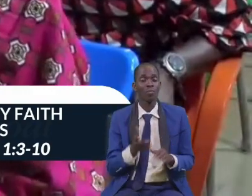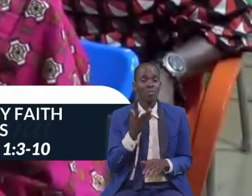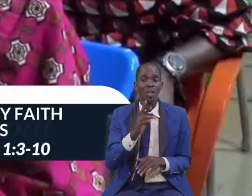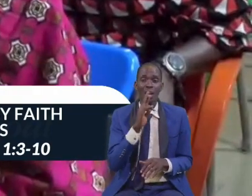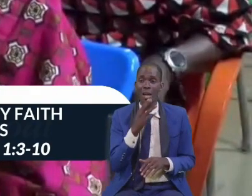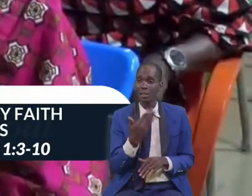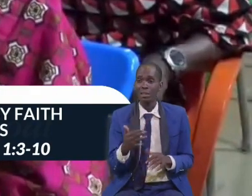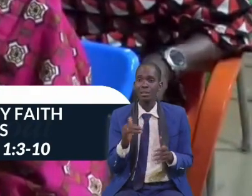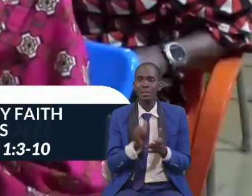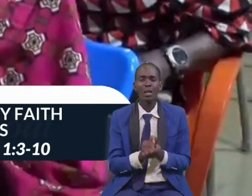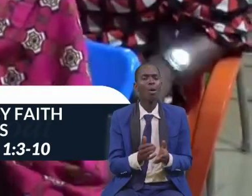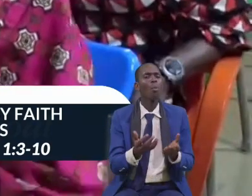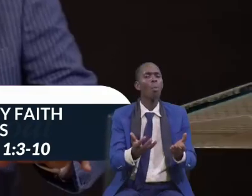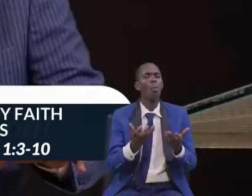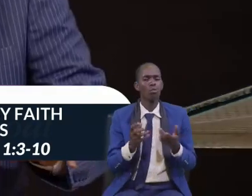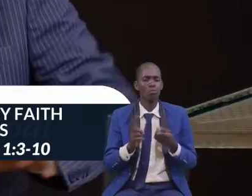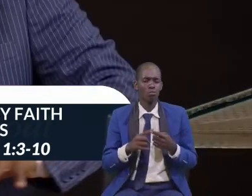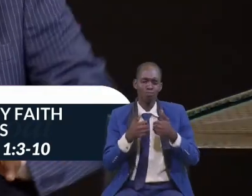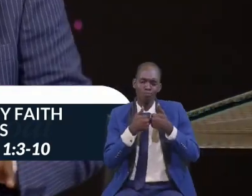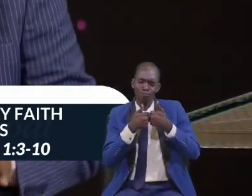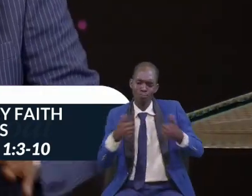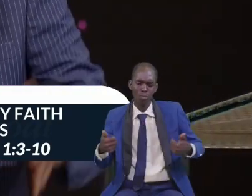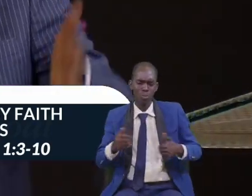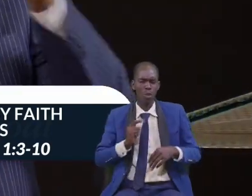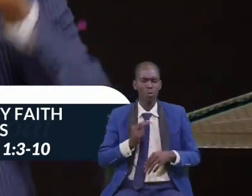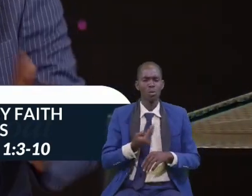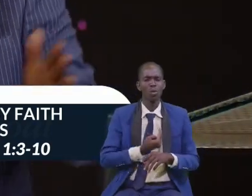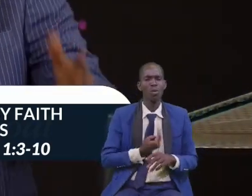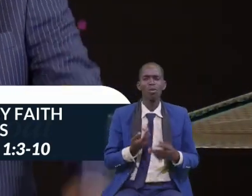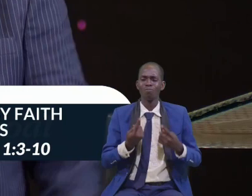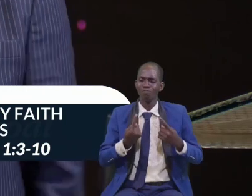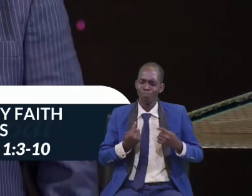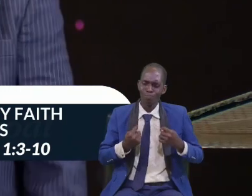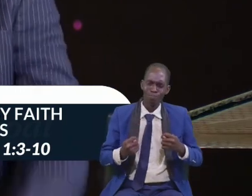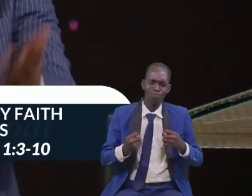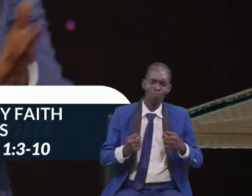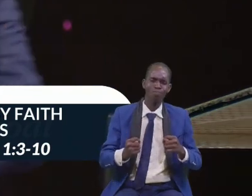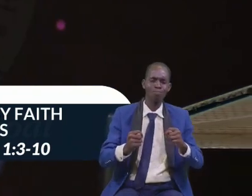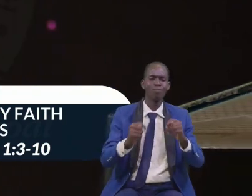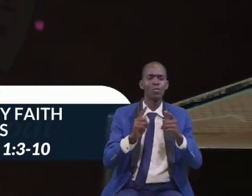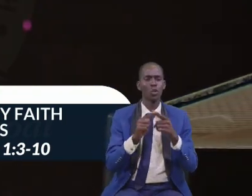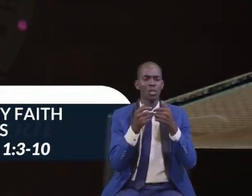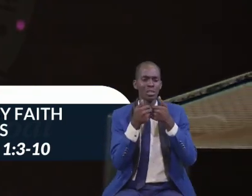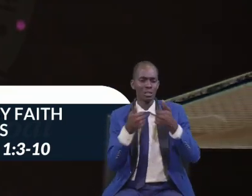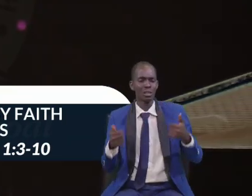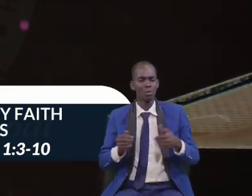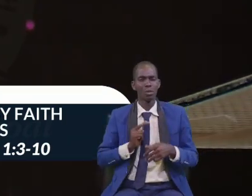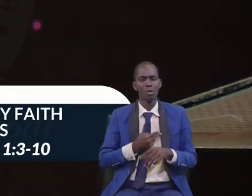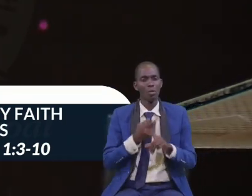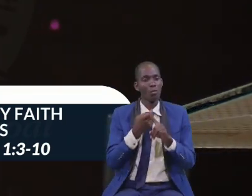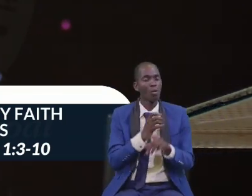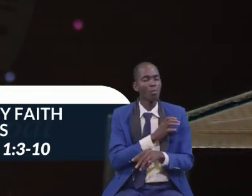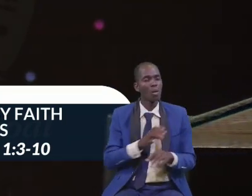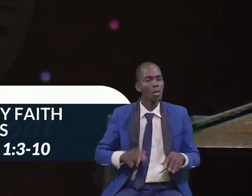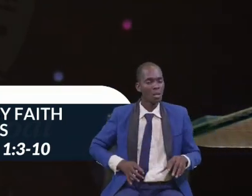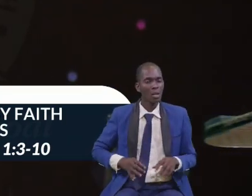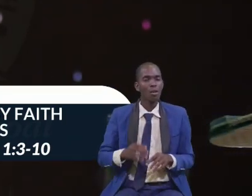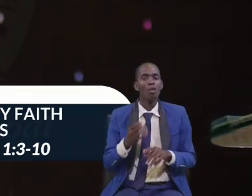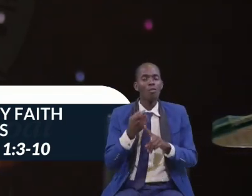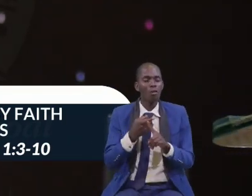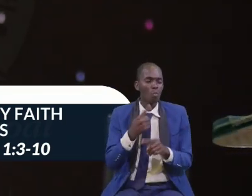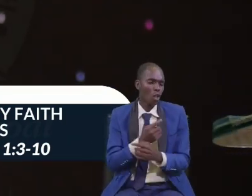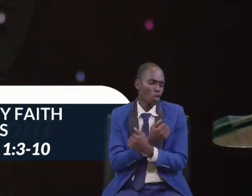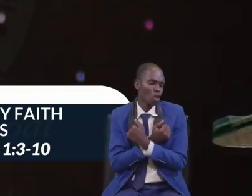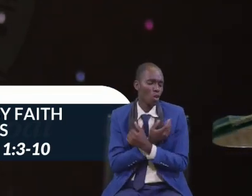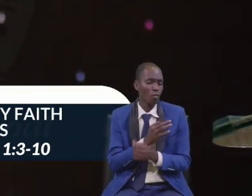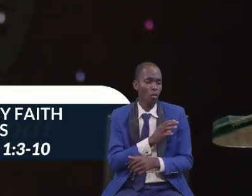wanting to separate us, endeavoring and making all efforts to separate us from Christ, from the love of Christ.